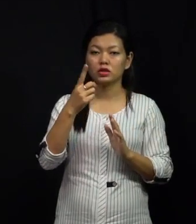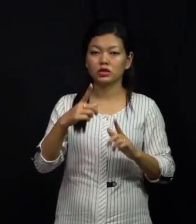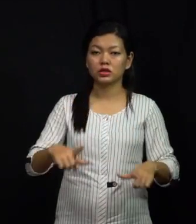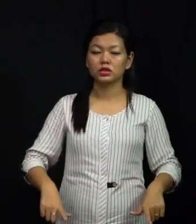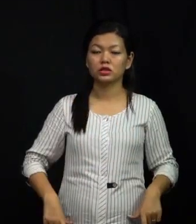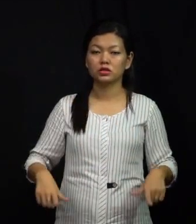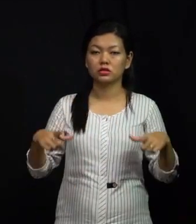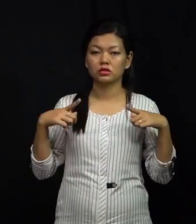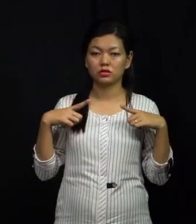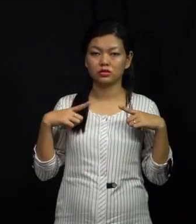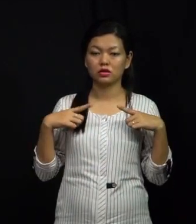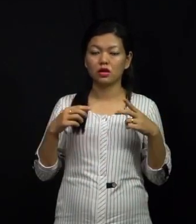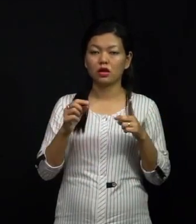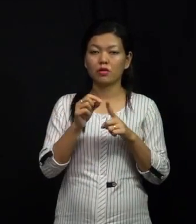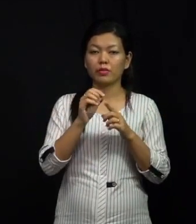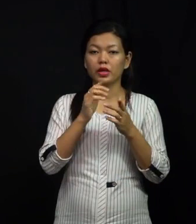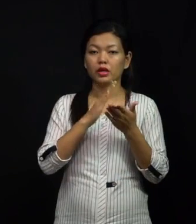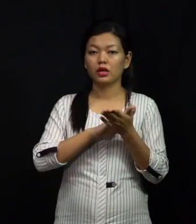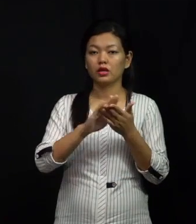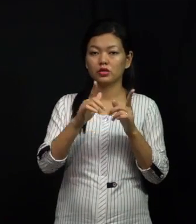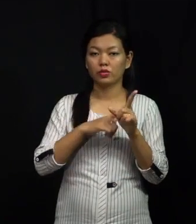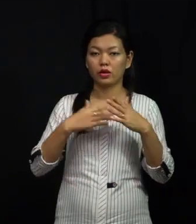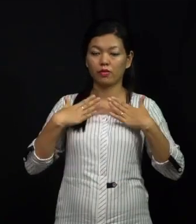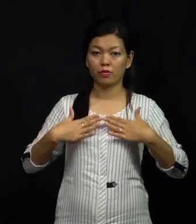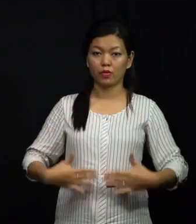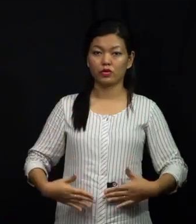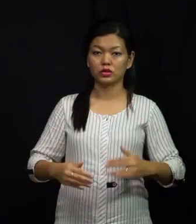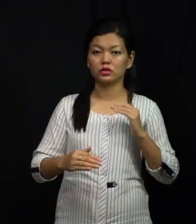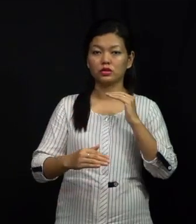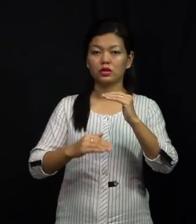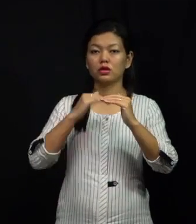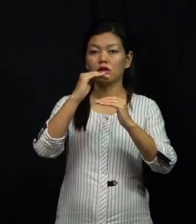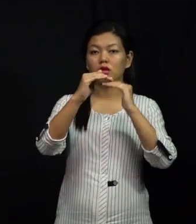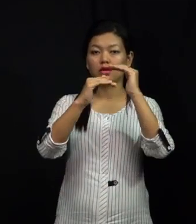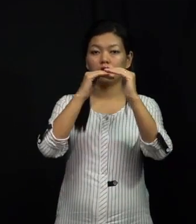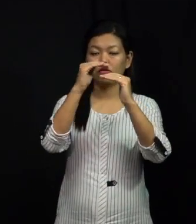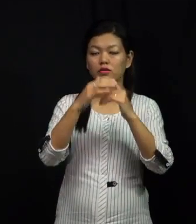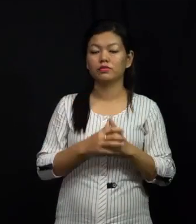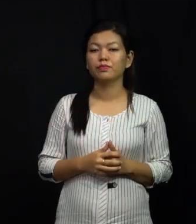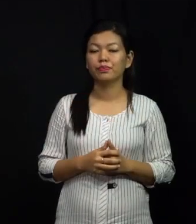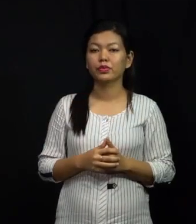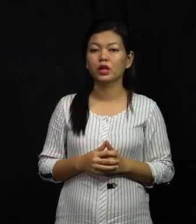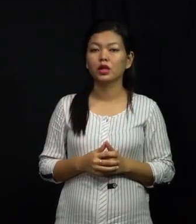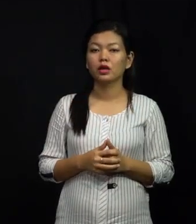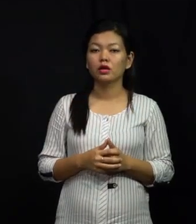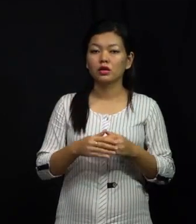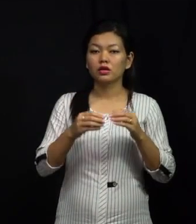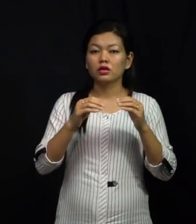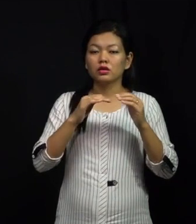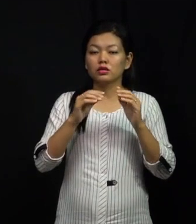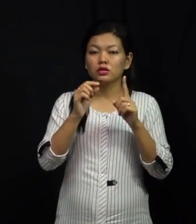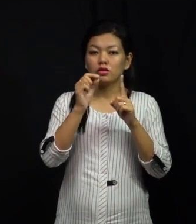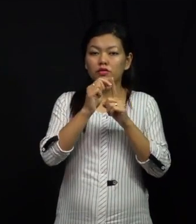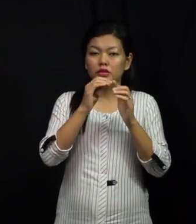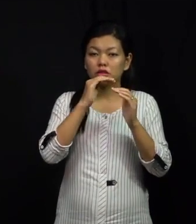So what is physical? Physical is to do with your body, right? So what are some of the physical developments that occur in